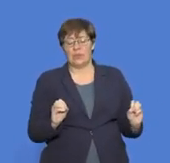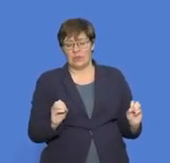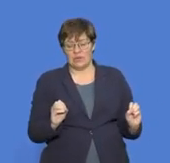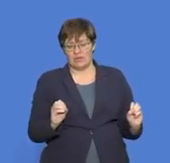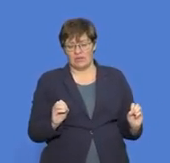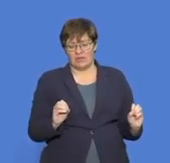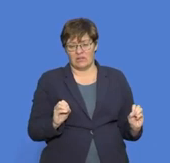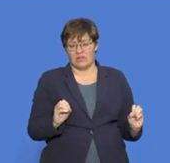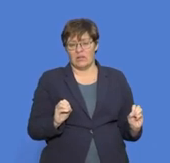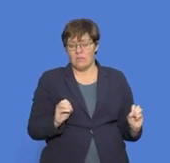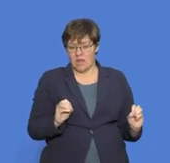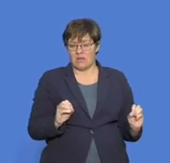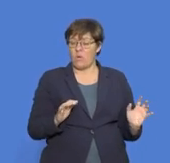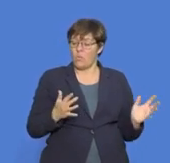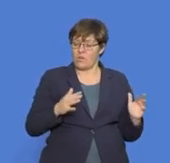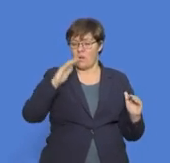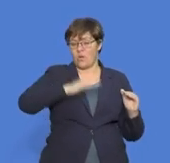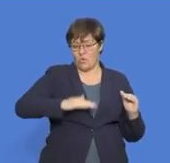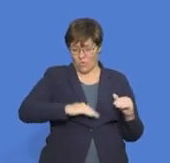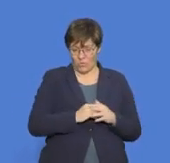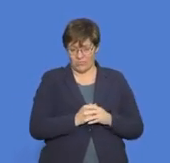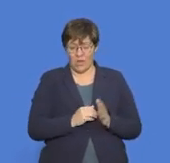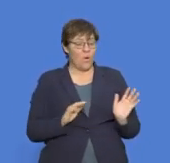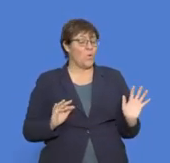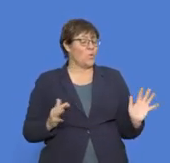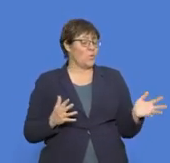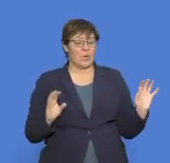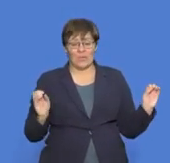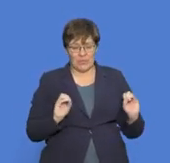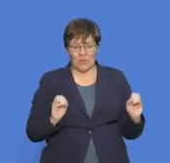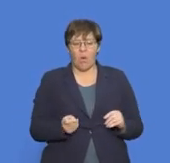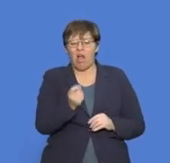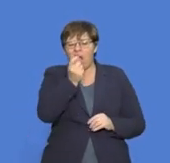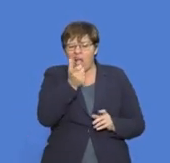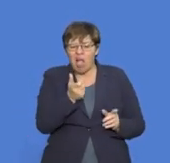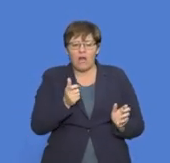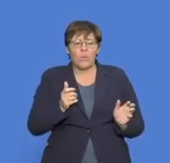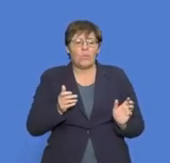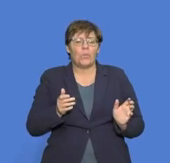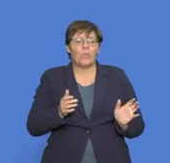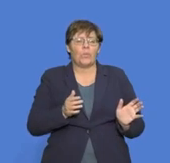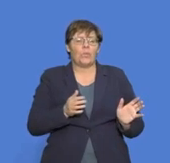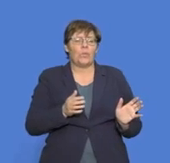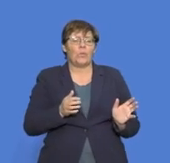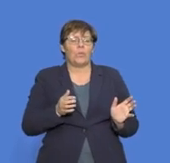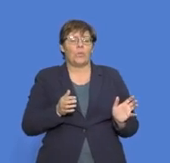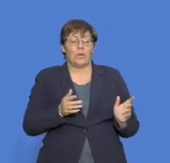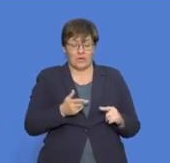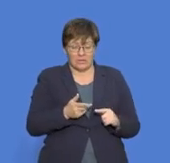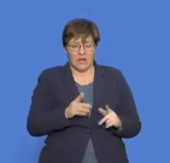is low, in other words, there's no wind or there's very little wind, what's your transpiration